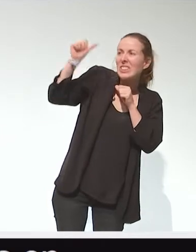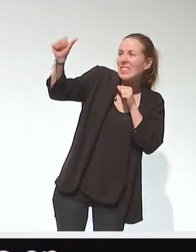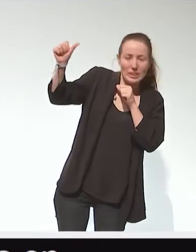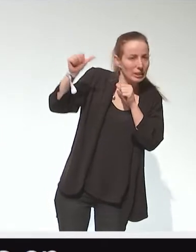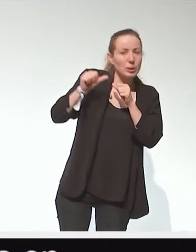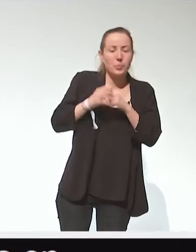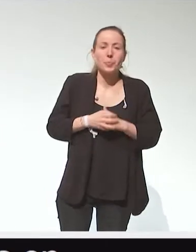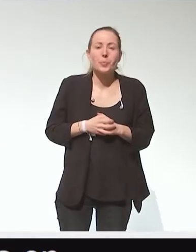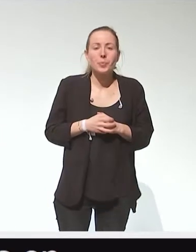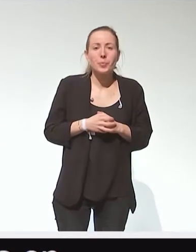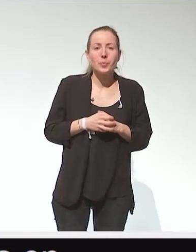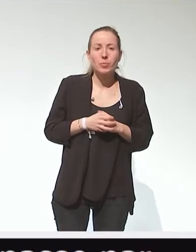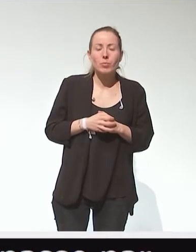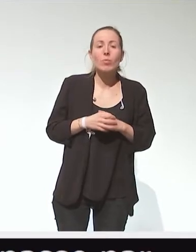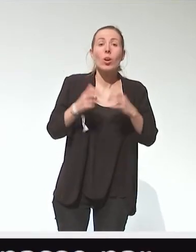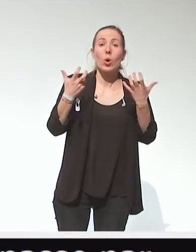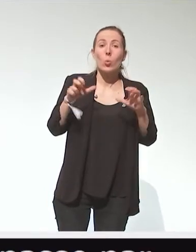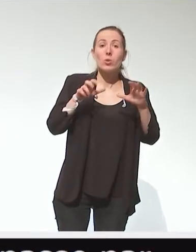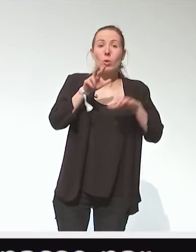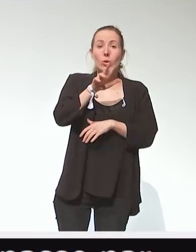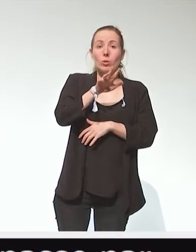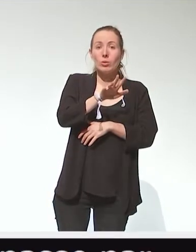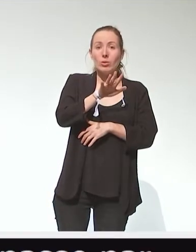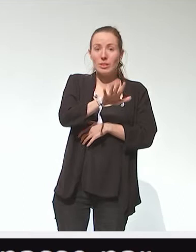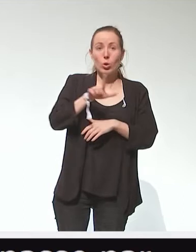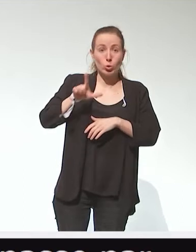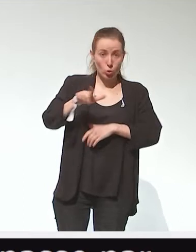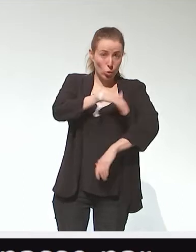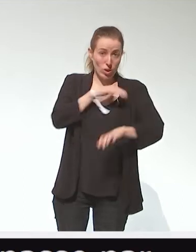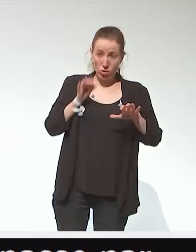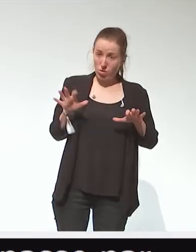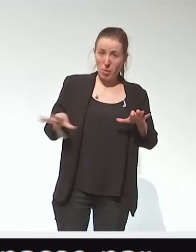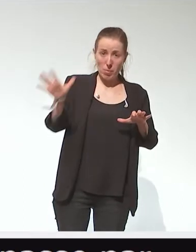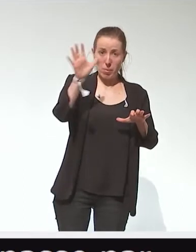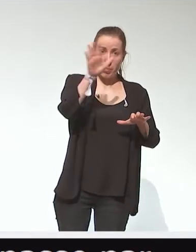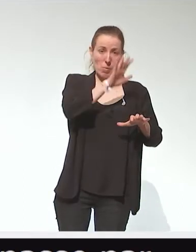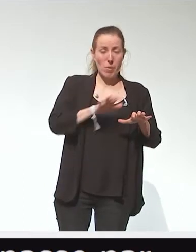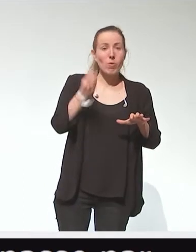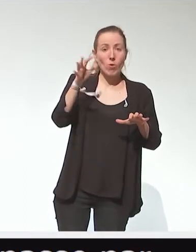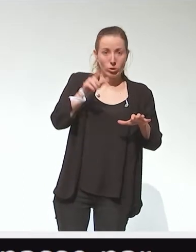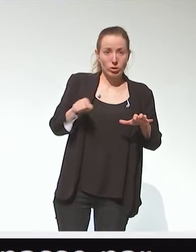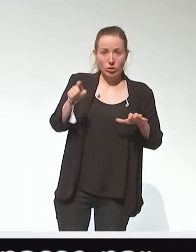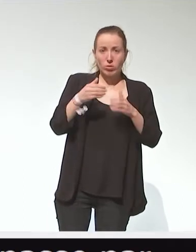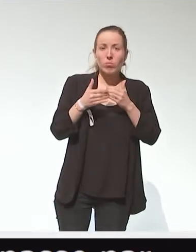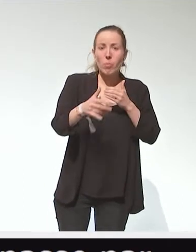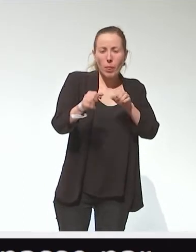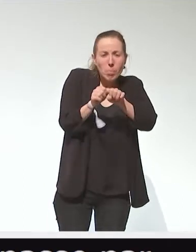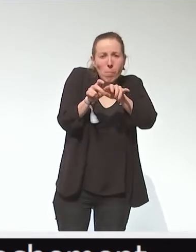also, and in 70% of the 852 agencies of Pôle emploi,